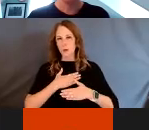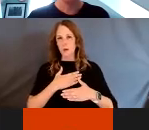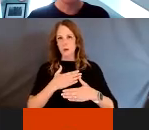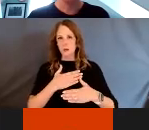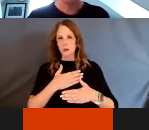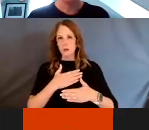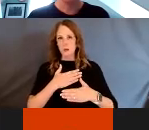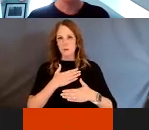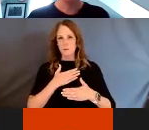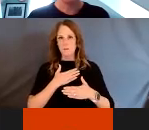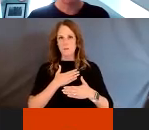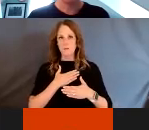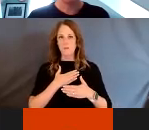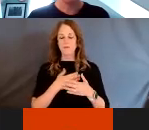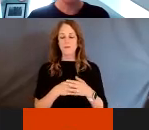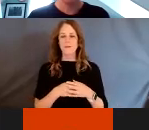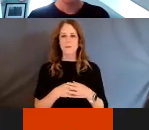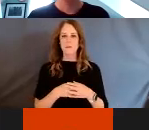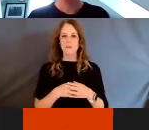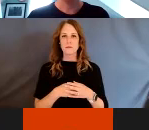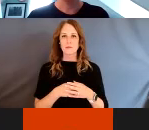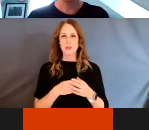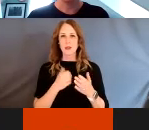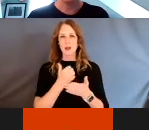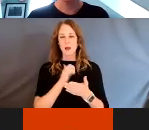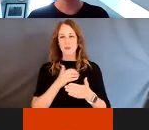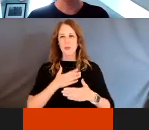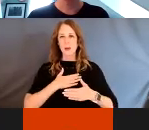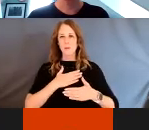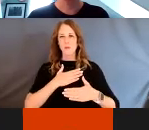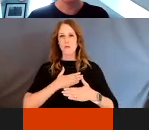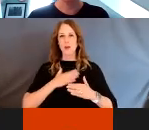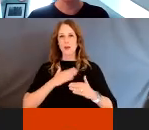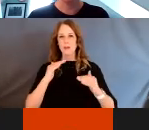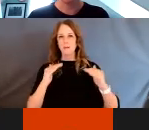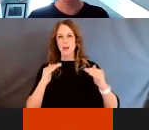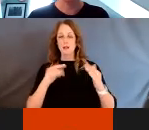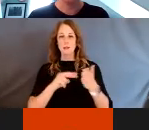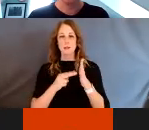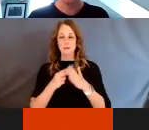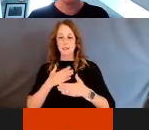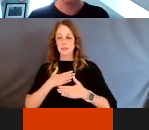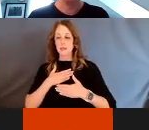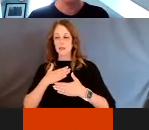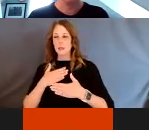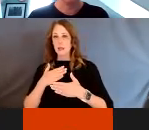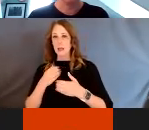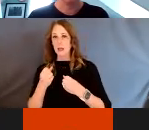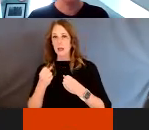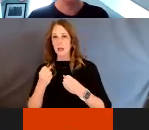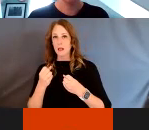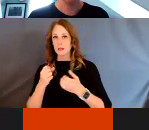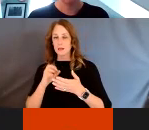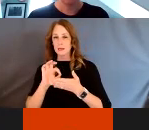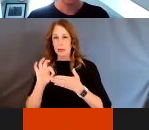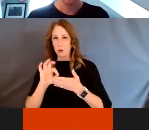And bring that breath into balance so that your inhales are the same amount of time as your